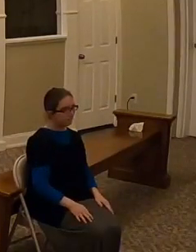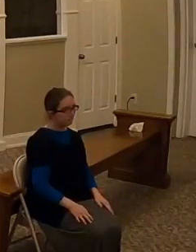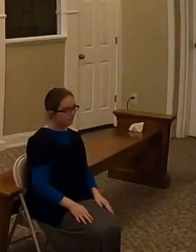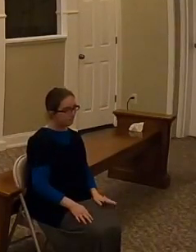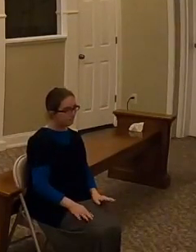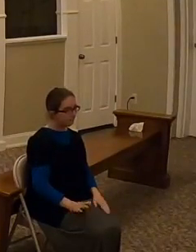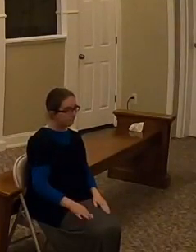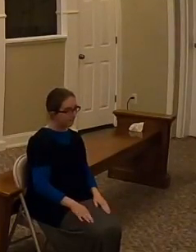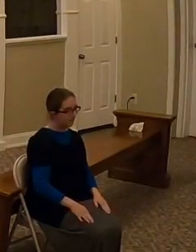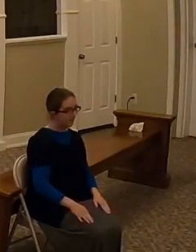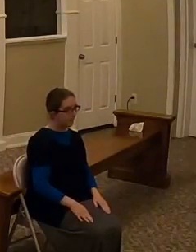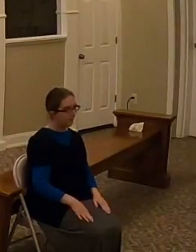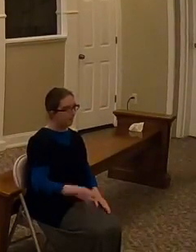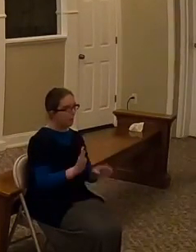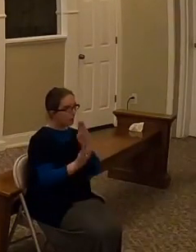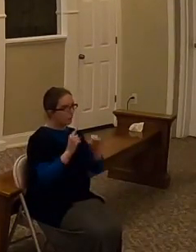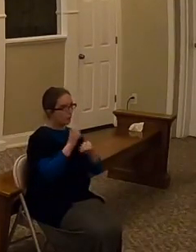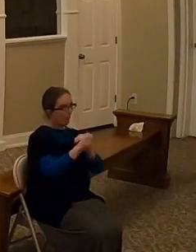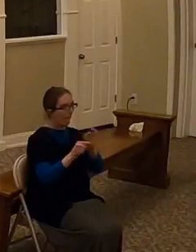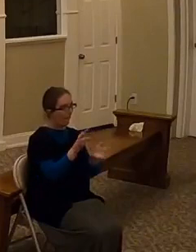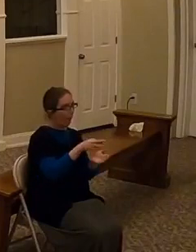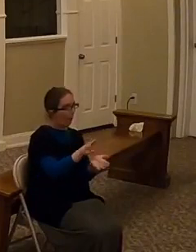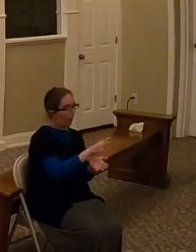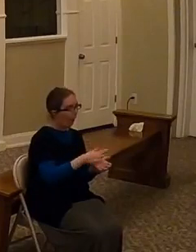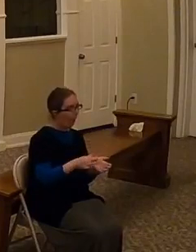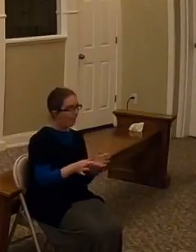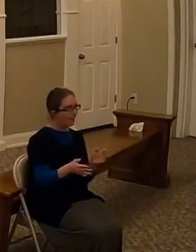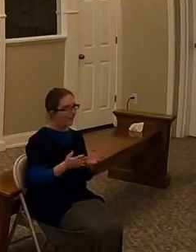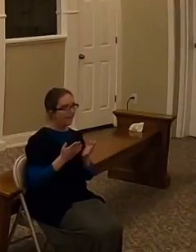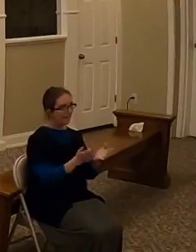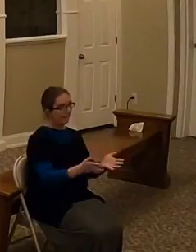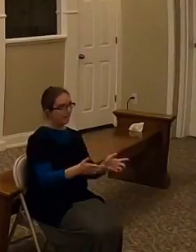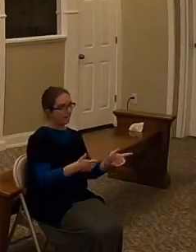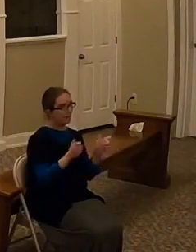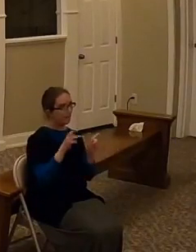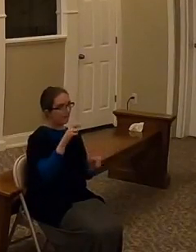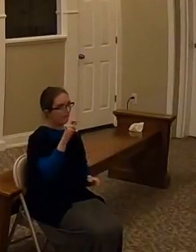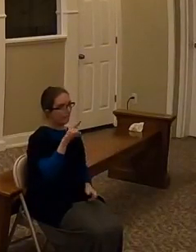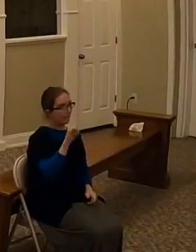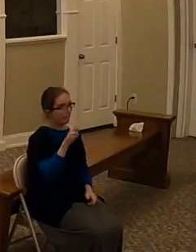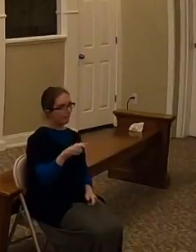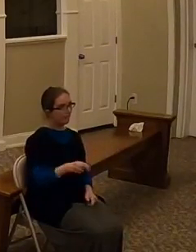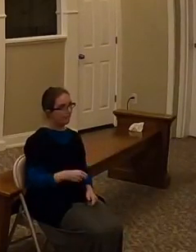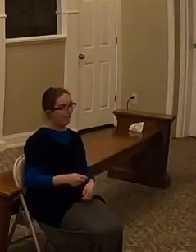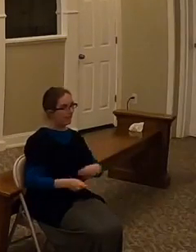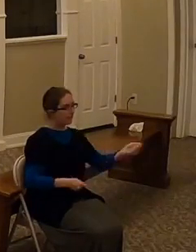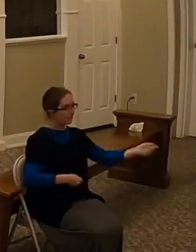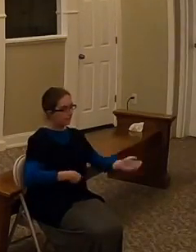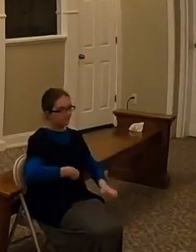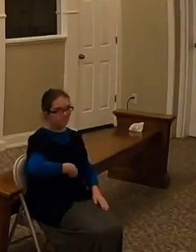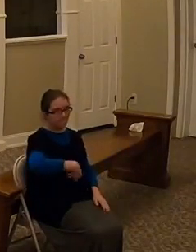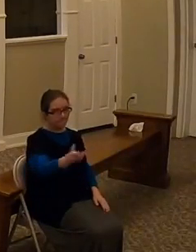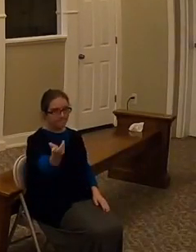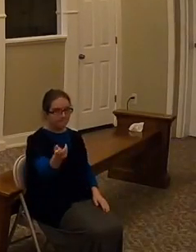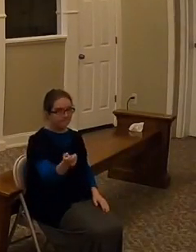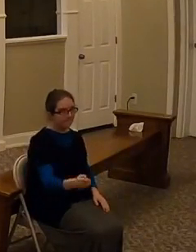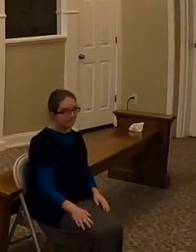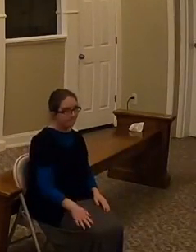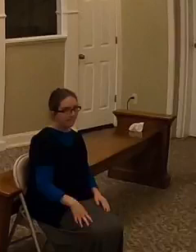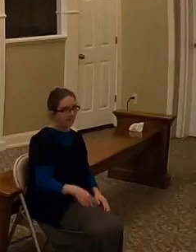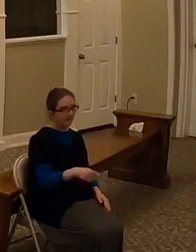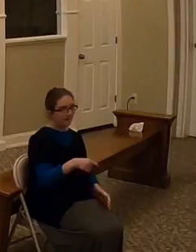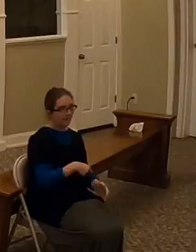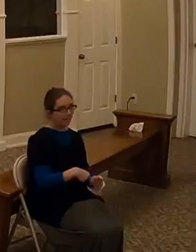Amen. So we were talking about holiness. I'm just going to kind of give us a quick review as they're passing this out.